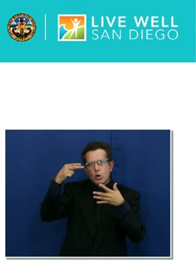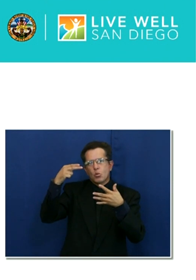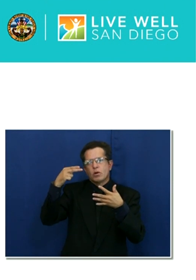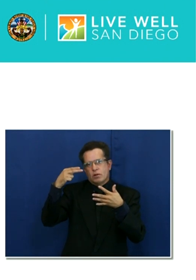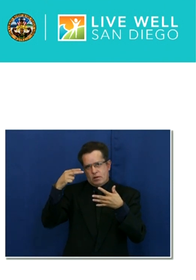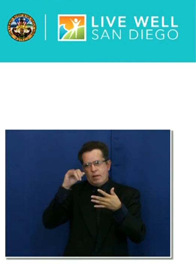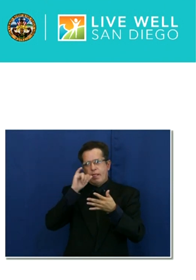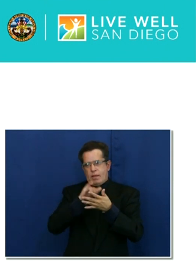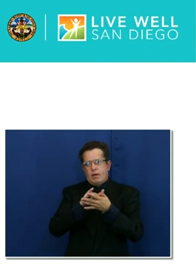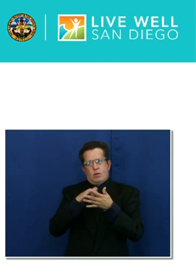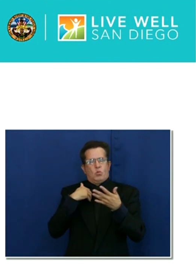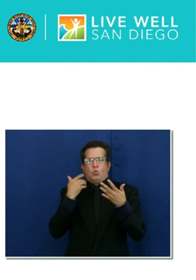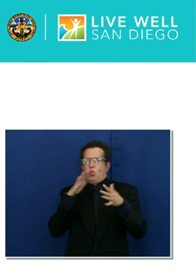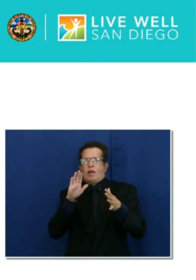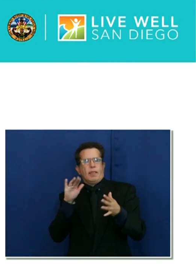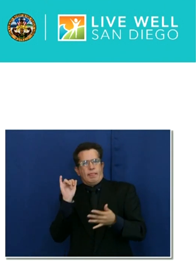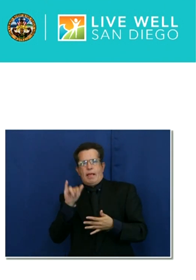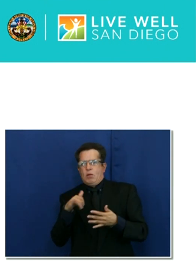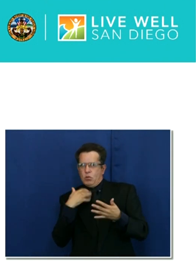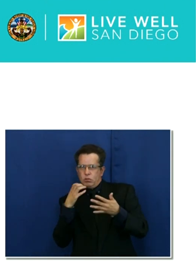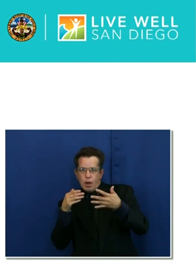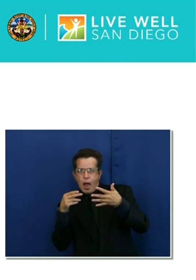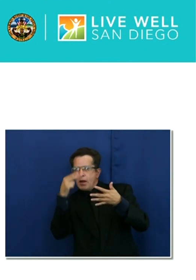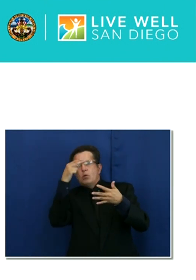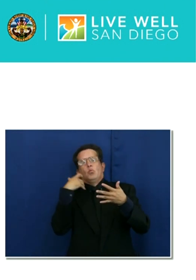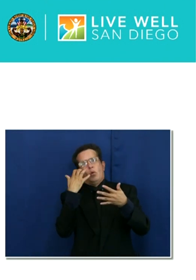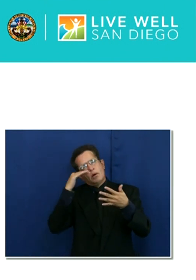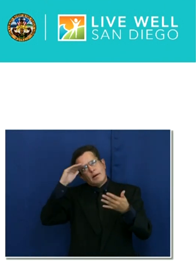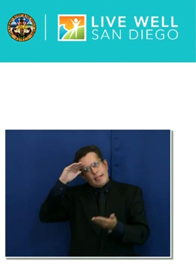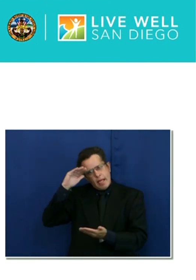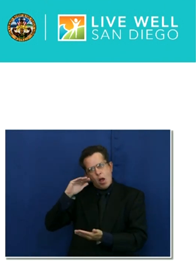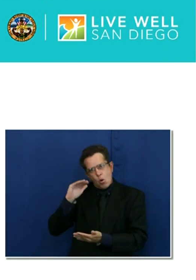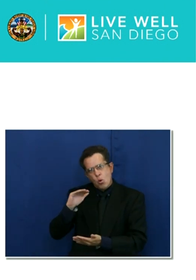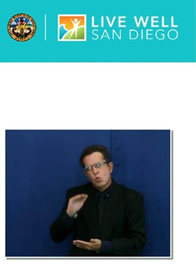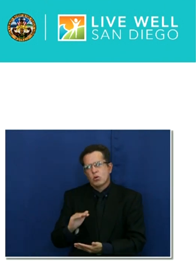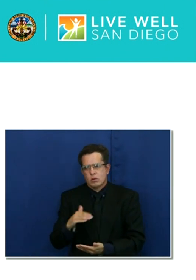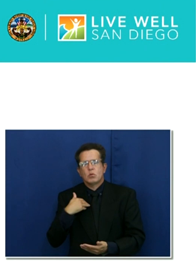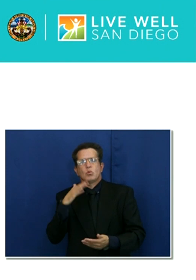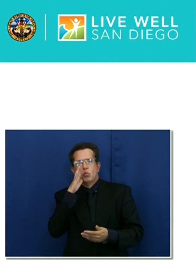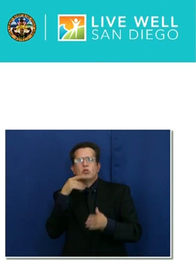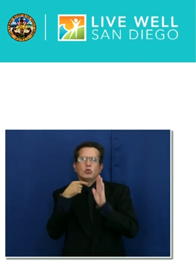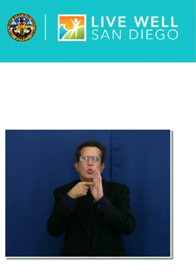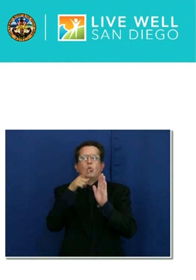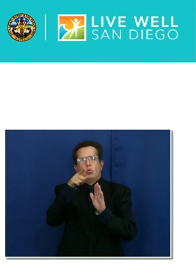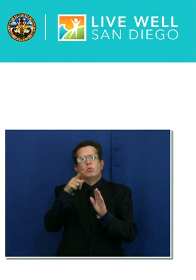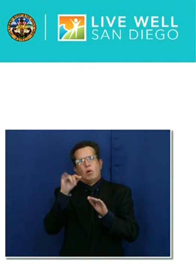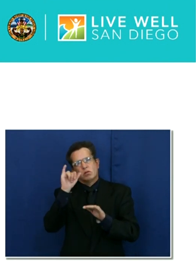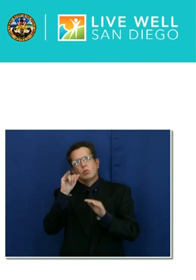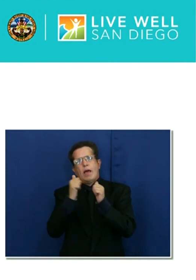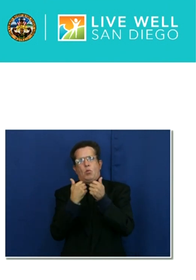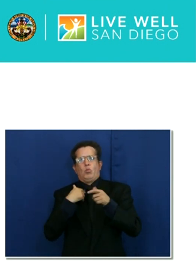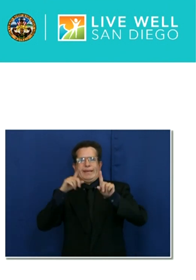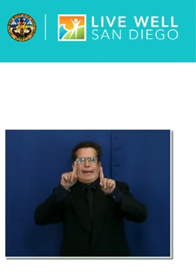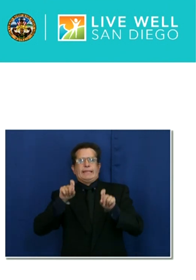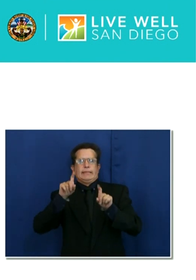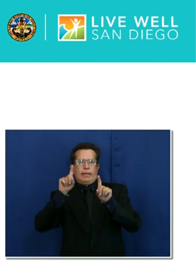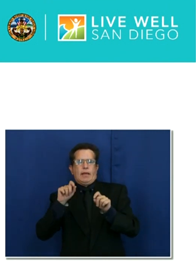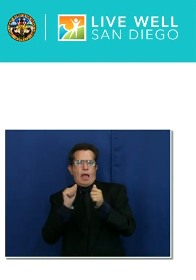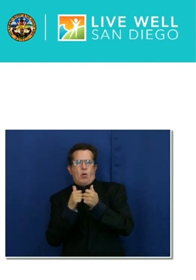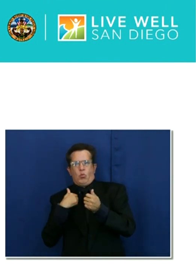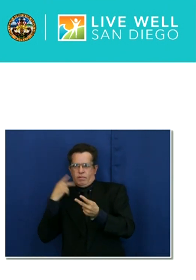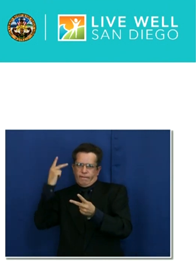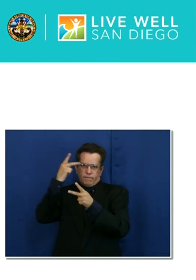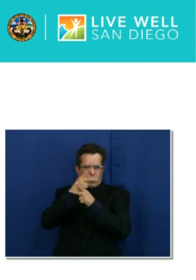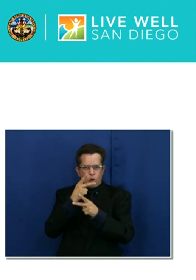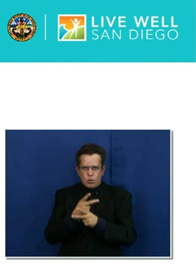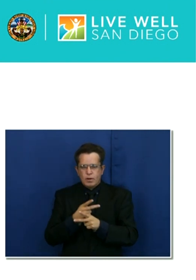that's a direction that we do not want to go in. So I will be talking in a few minutes about our testing efforts. Now, for the period from September